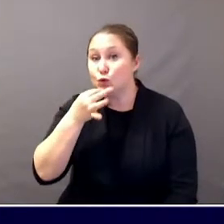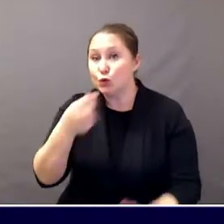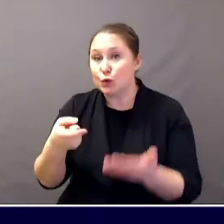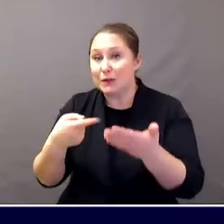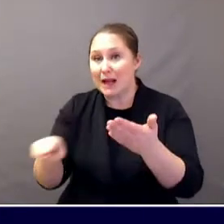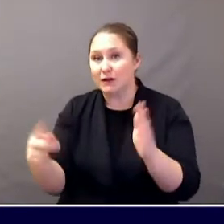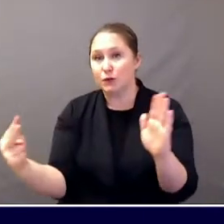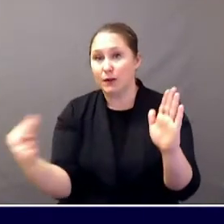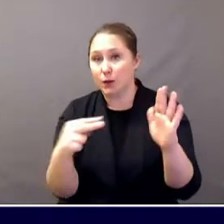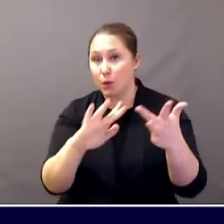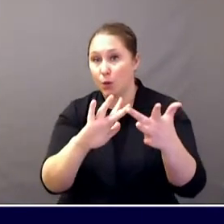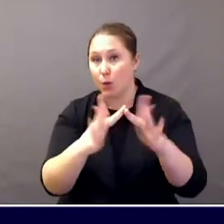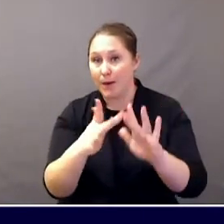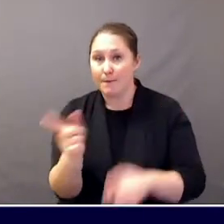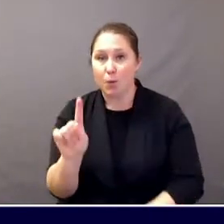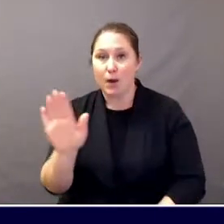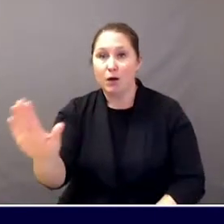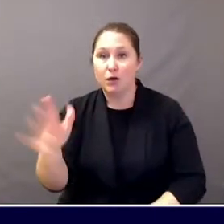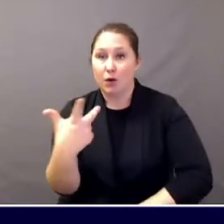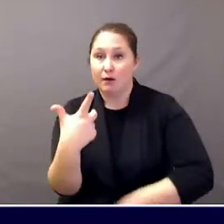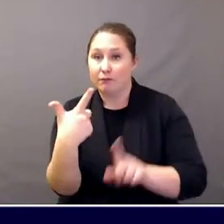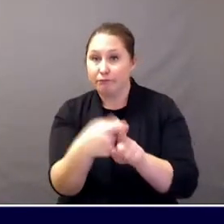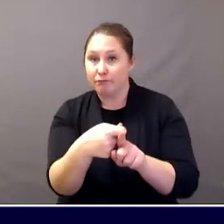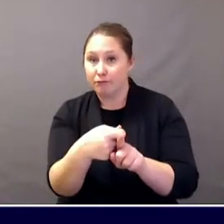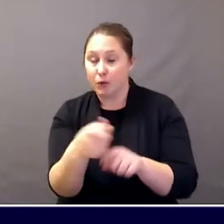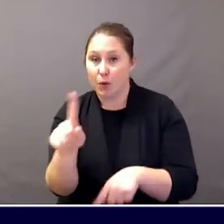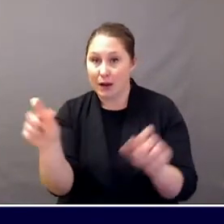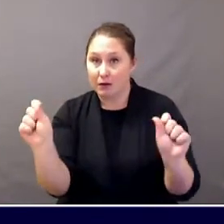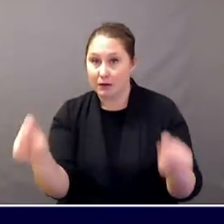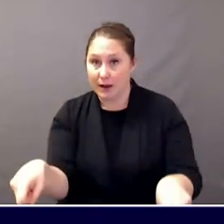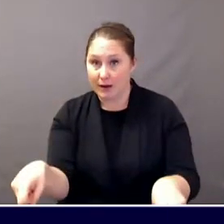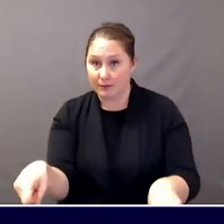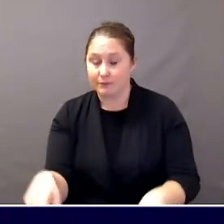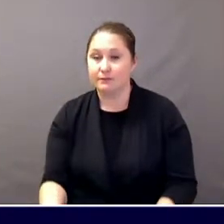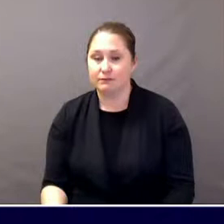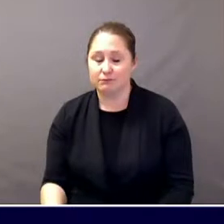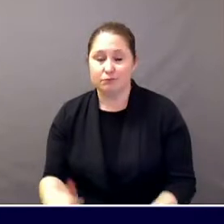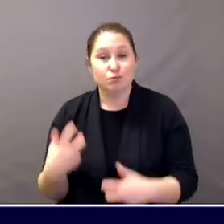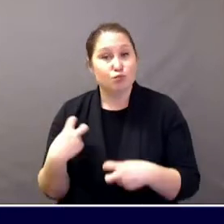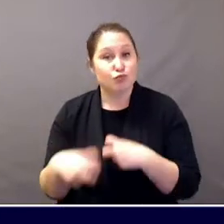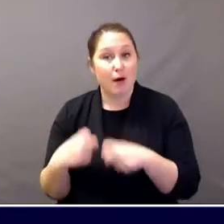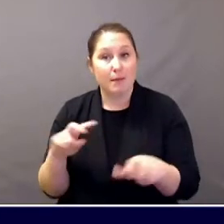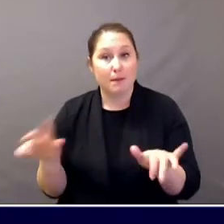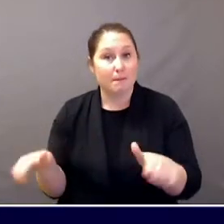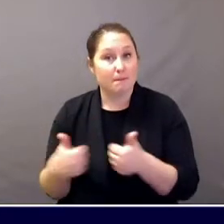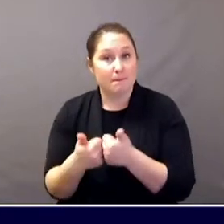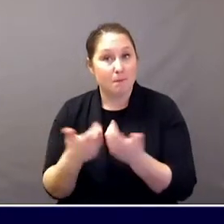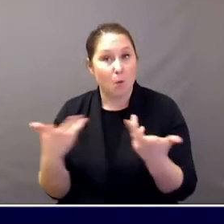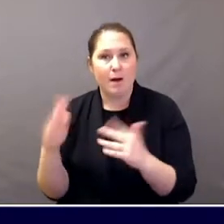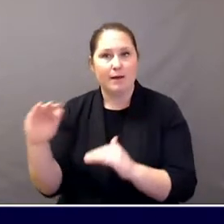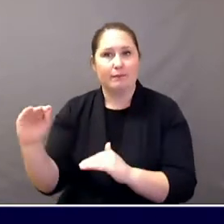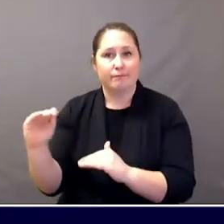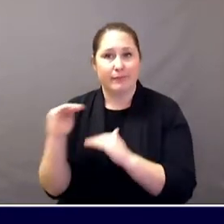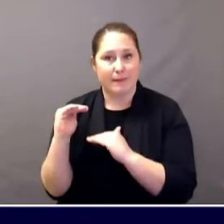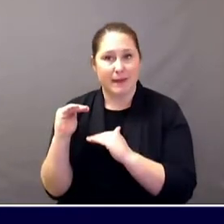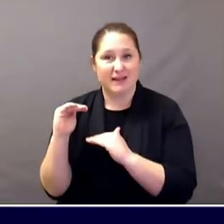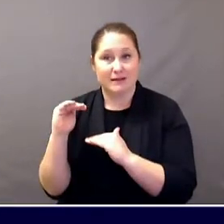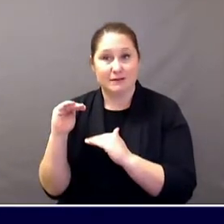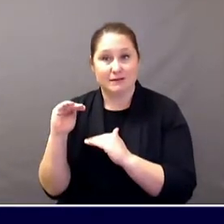I will turn over to Governor Mills because the challenge here is with, again, a limited supply, we're going to have to do this in a patient way.